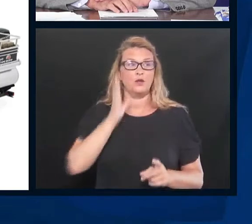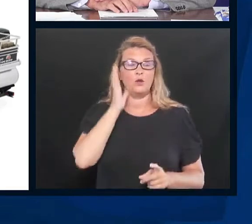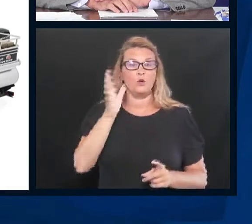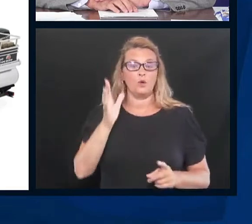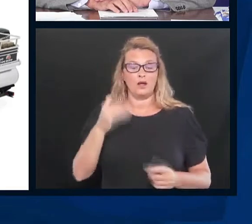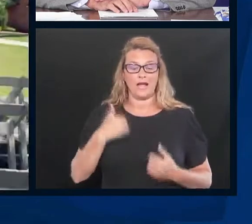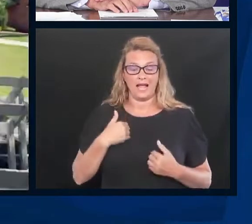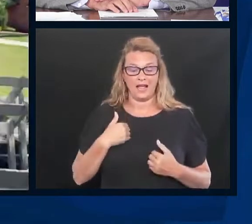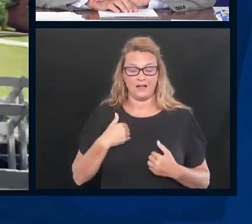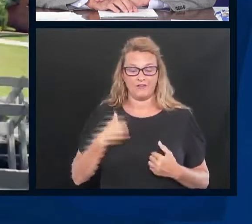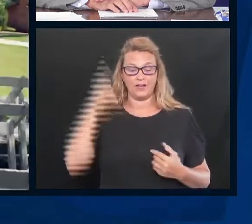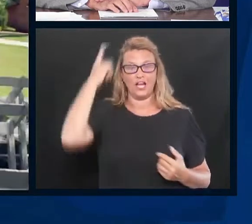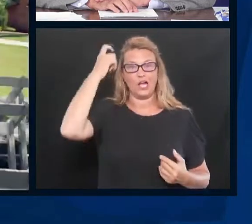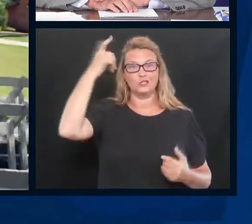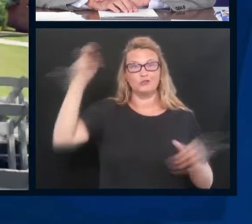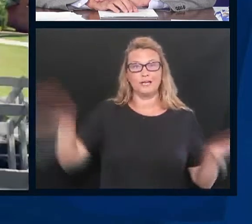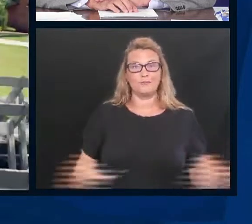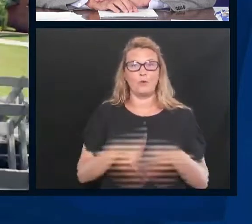a dream wedding,